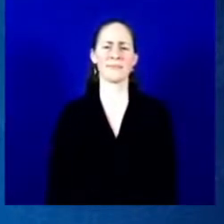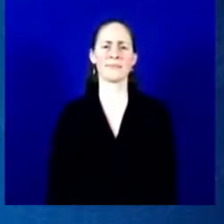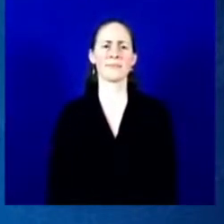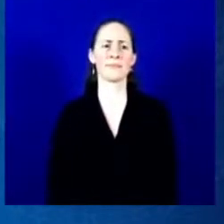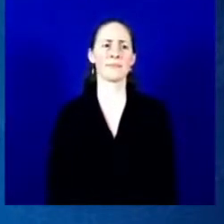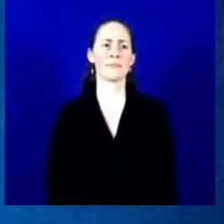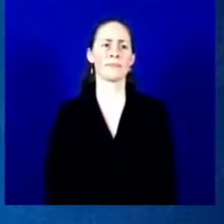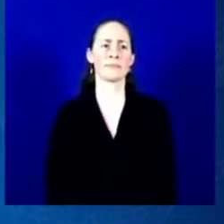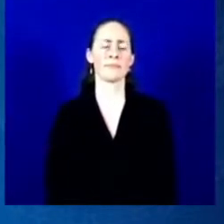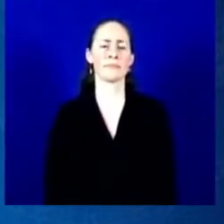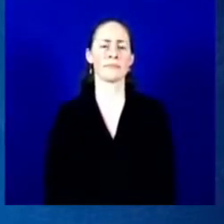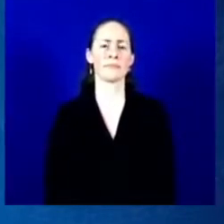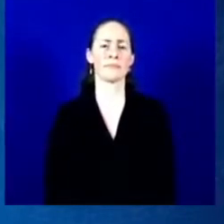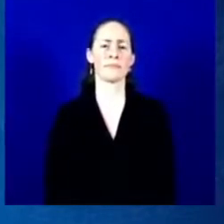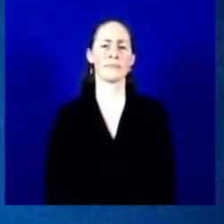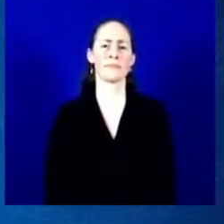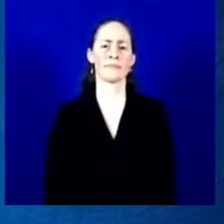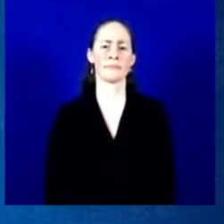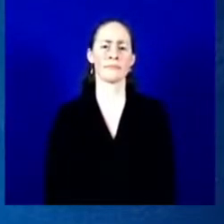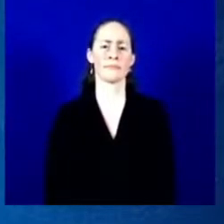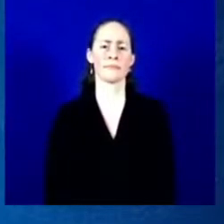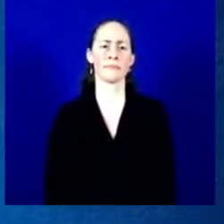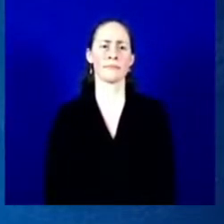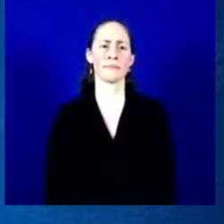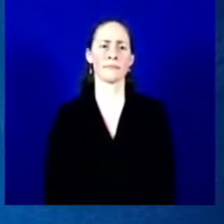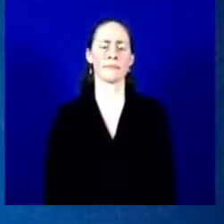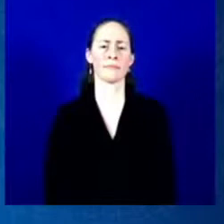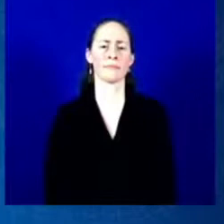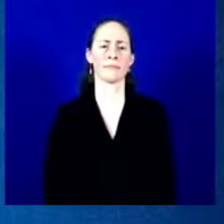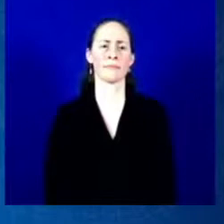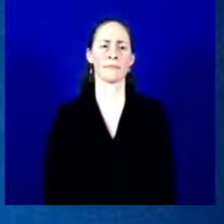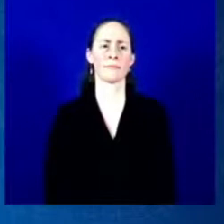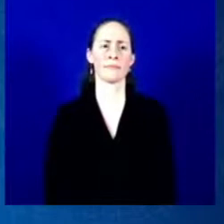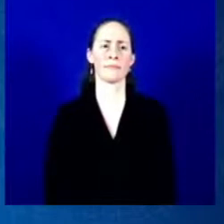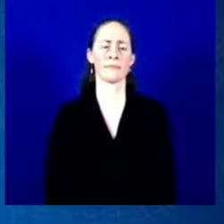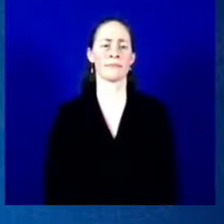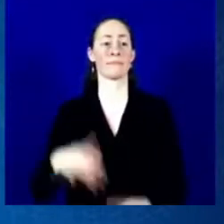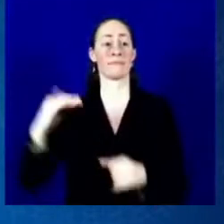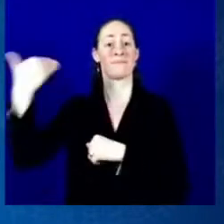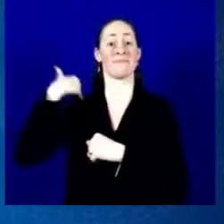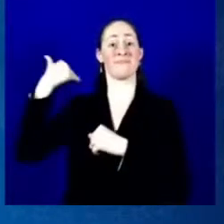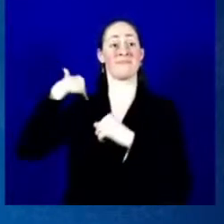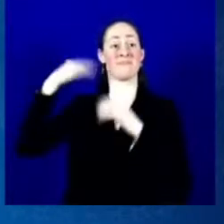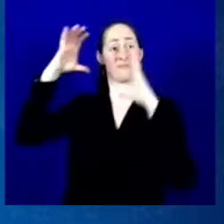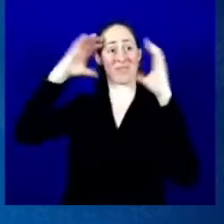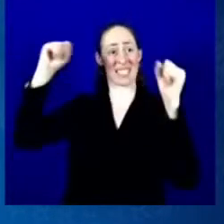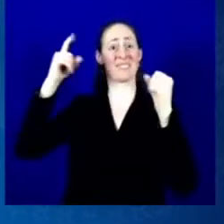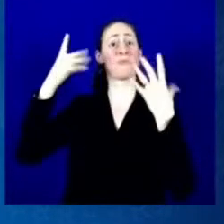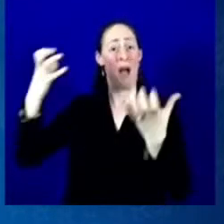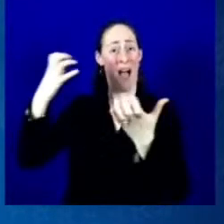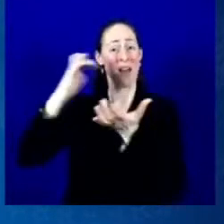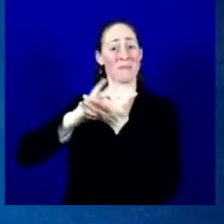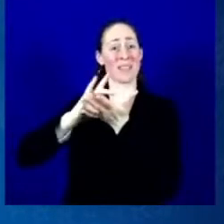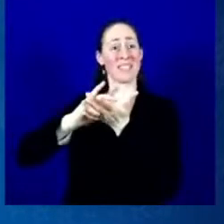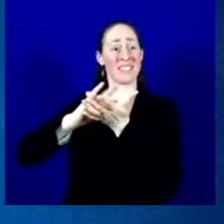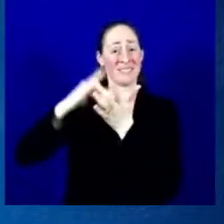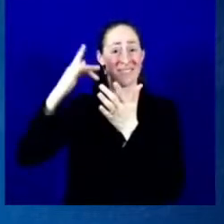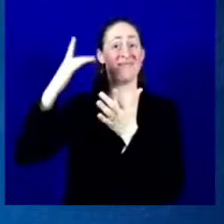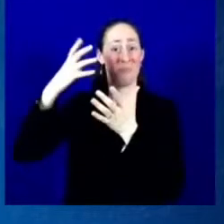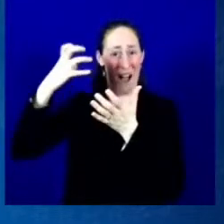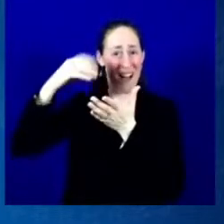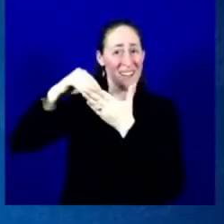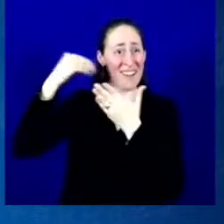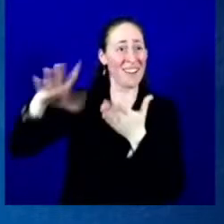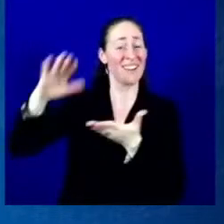The last president had that as an objective. We all know how outrageously expensive drugs are in America. In fact, we pay